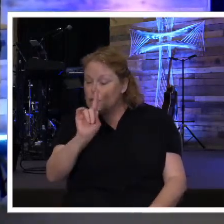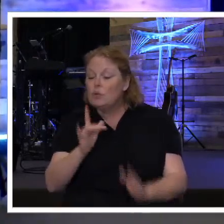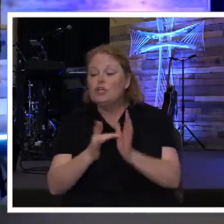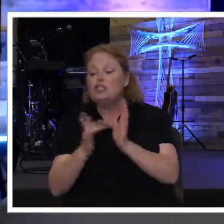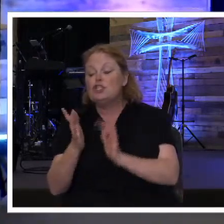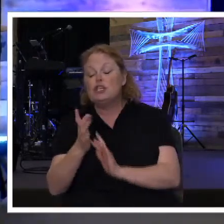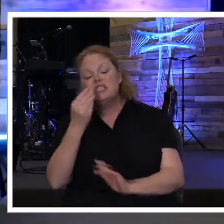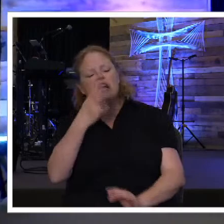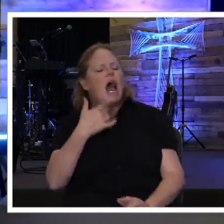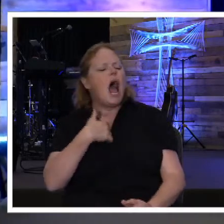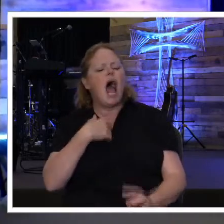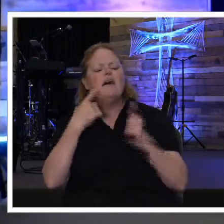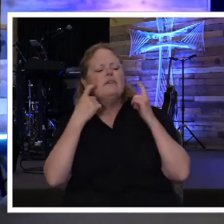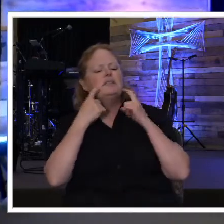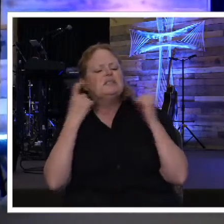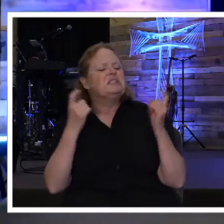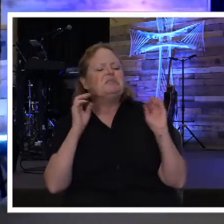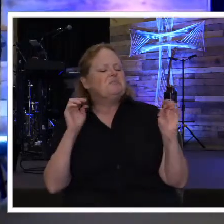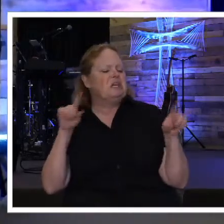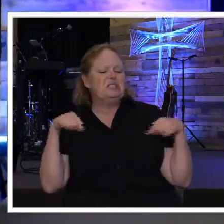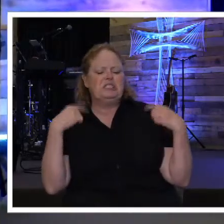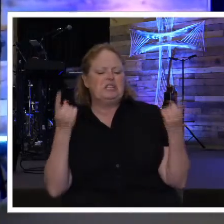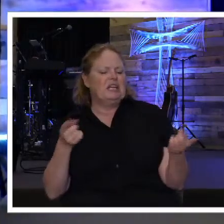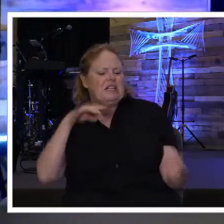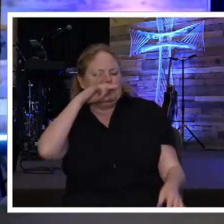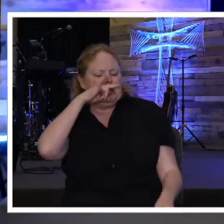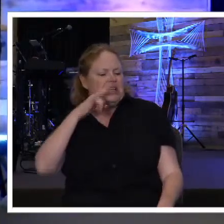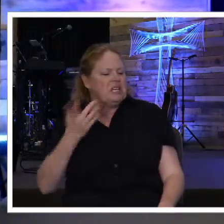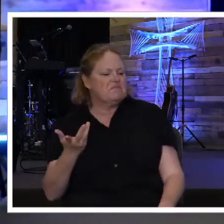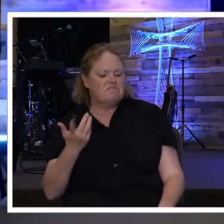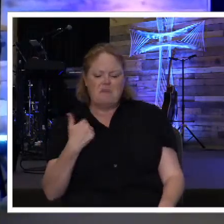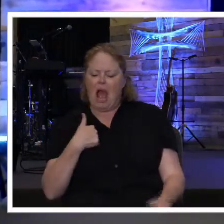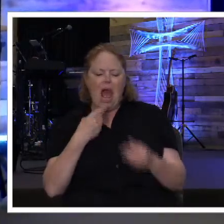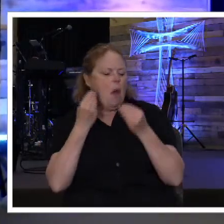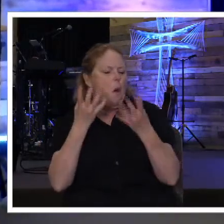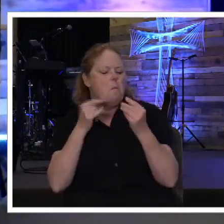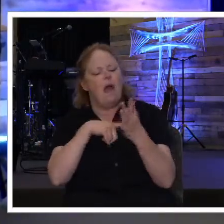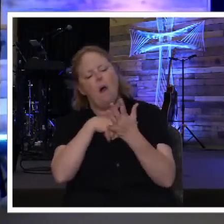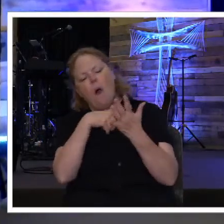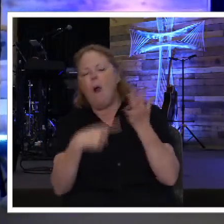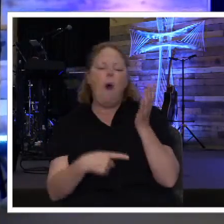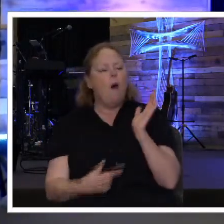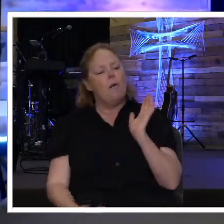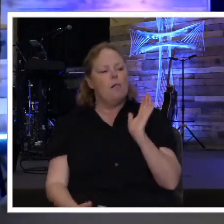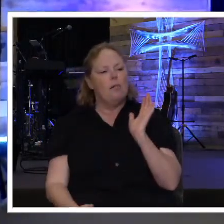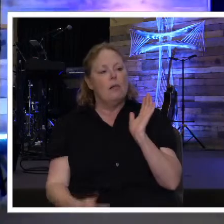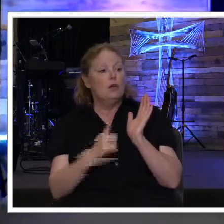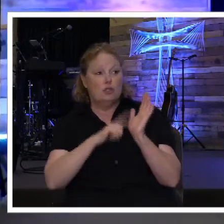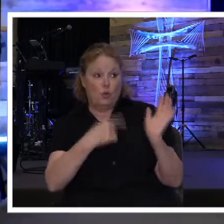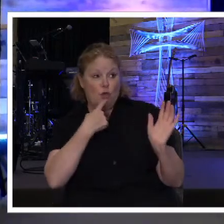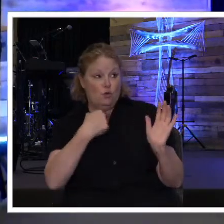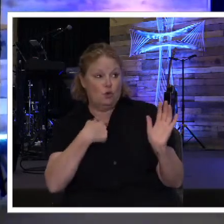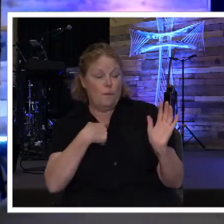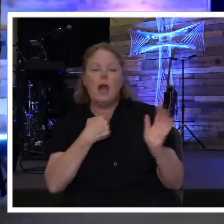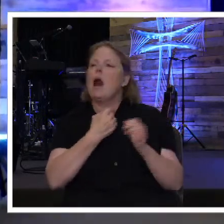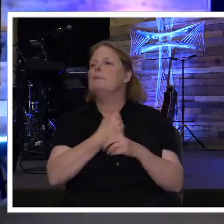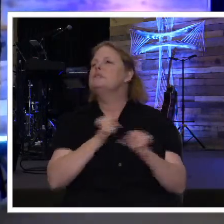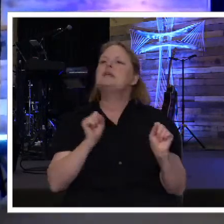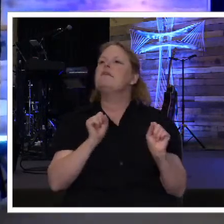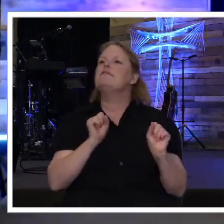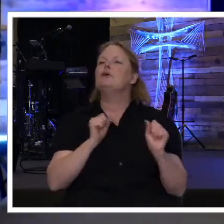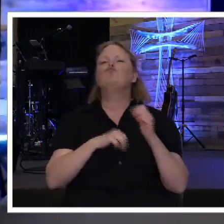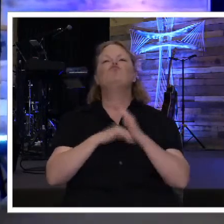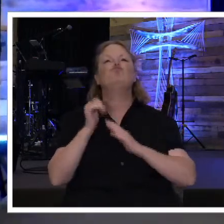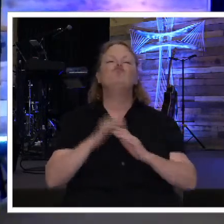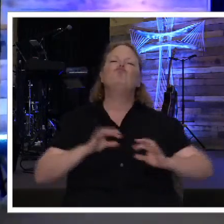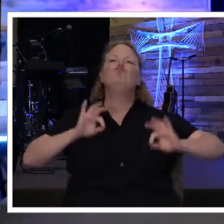I've kept since I was a kid. I have obeyed all these things, and so by virtue of what you have just presented to me, I am saved already. I should be